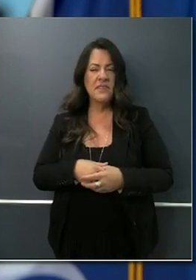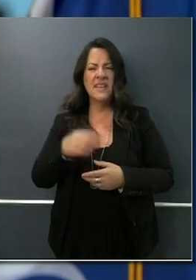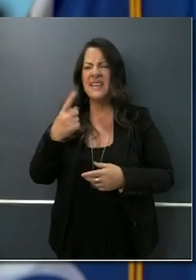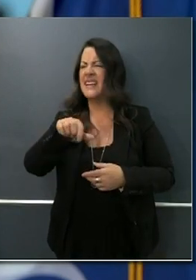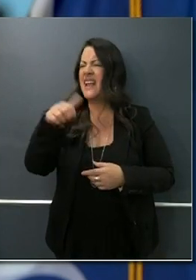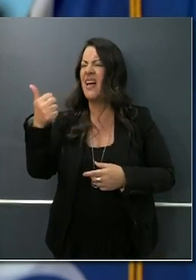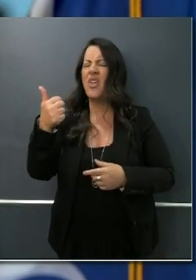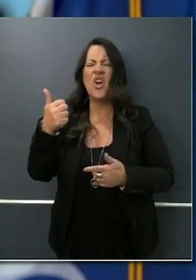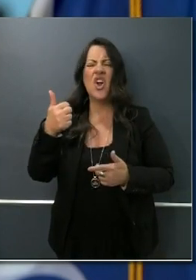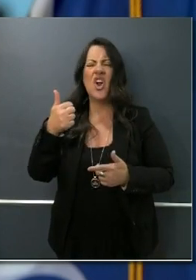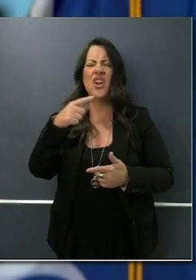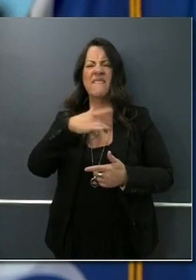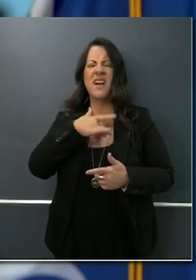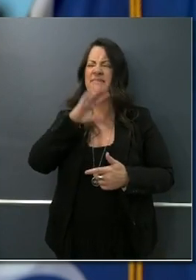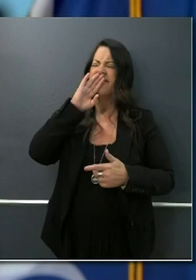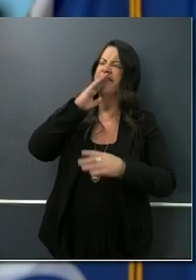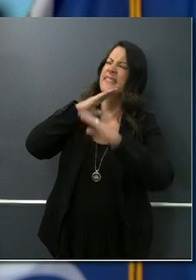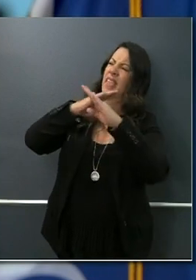there in the